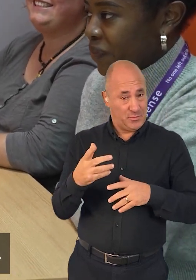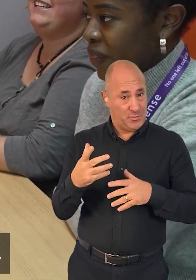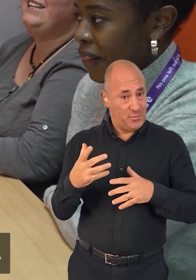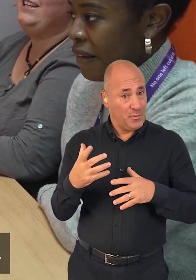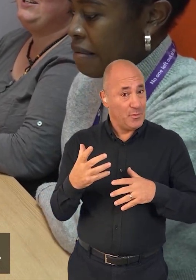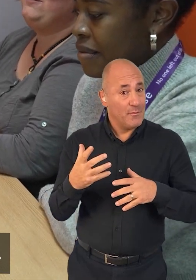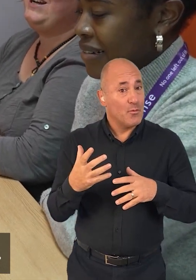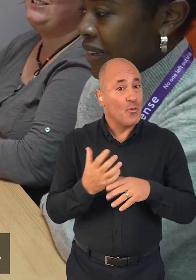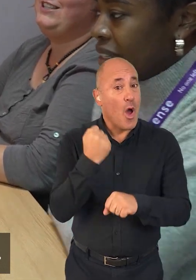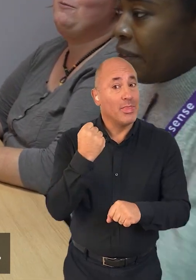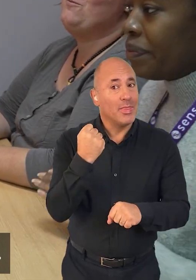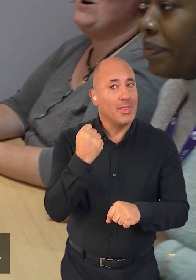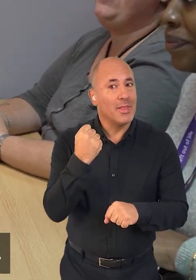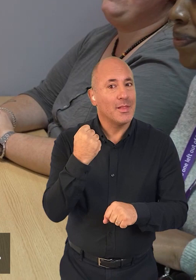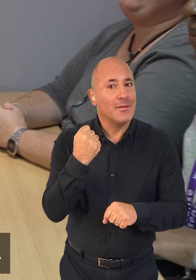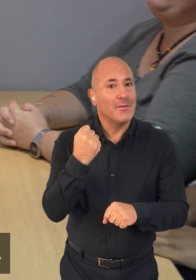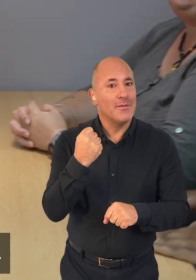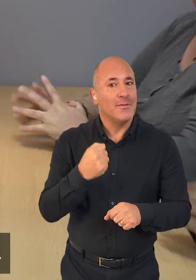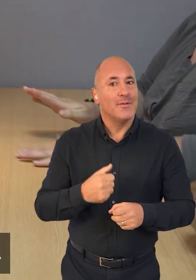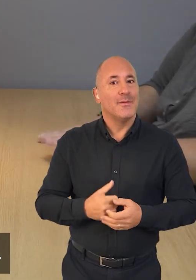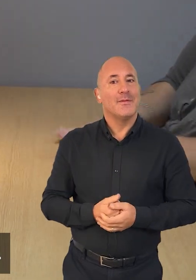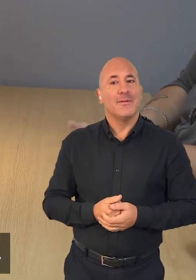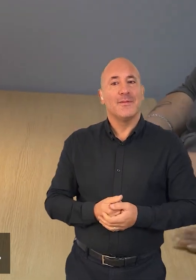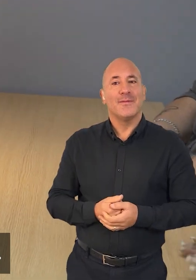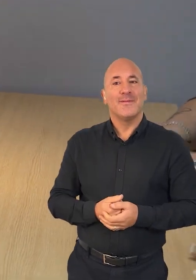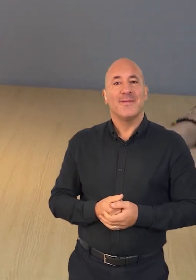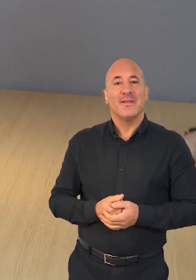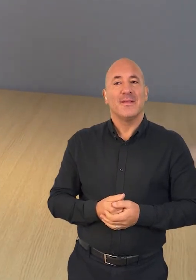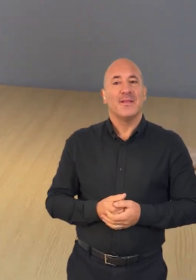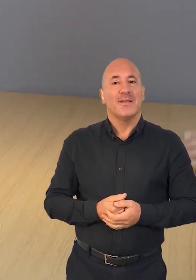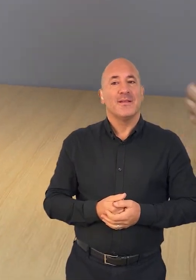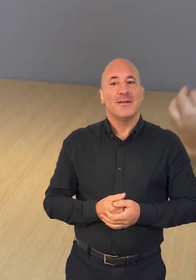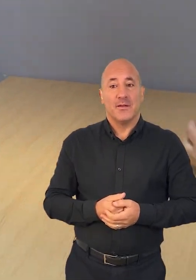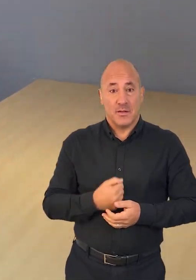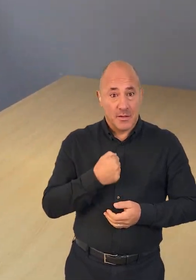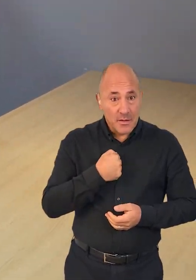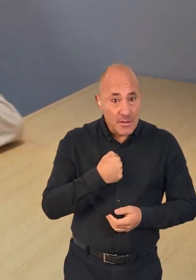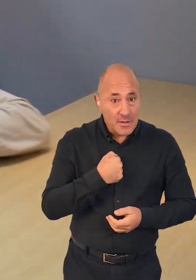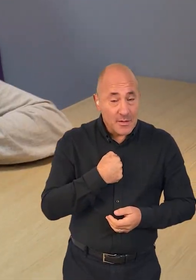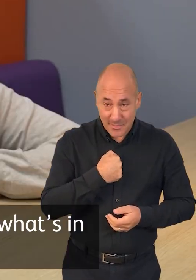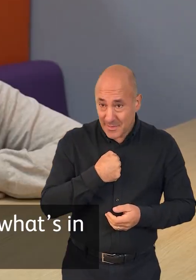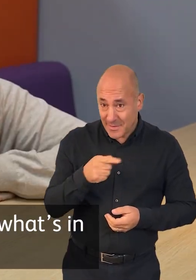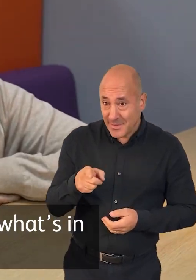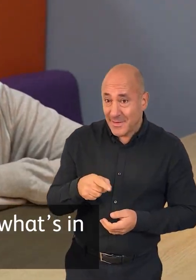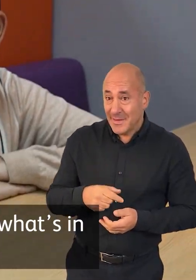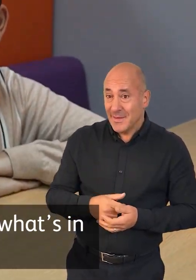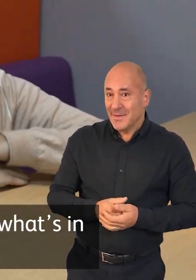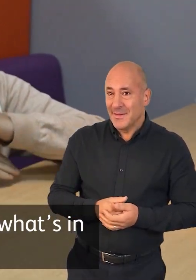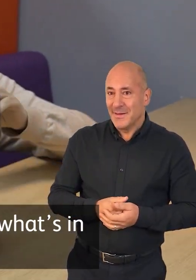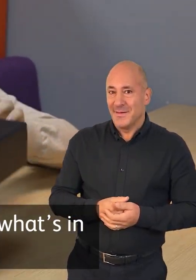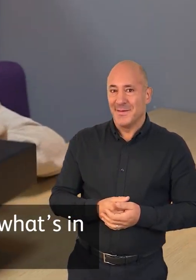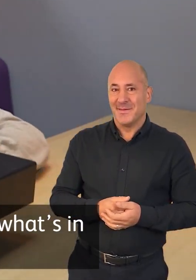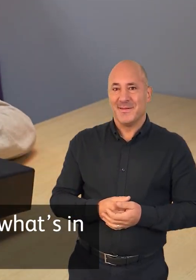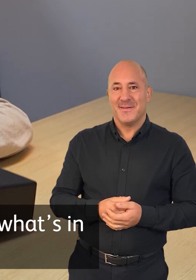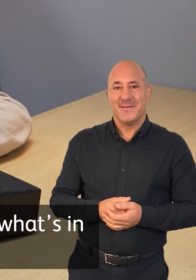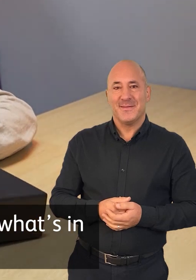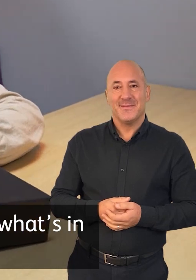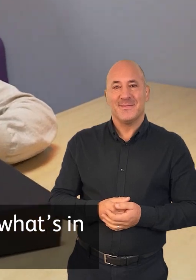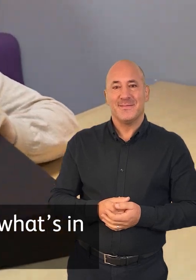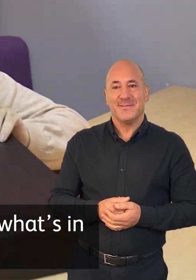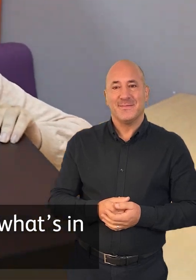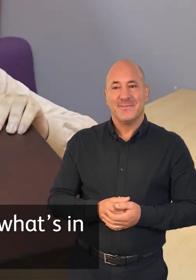that you've actually won the award. You won the award. Do you want to have a look and see what's in this